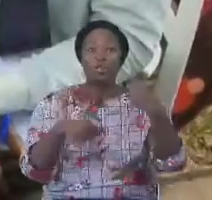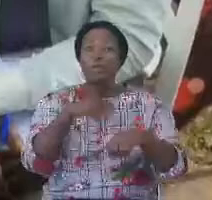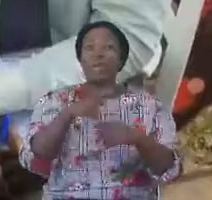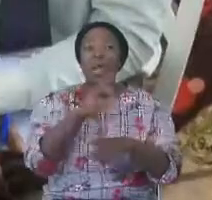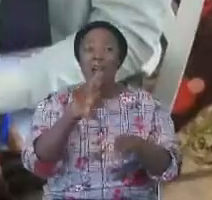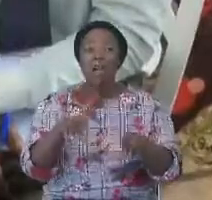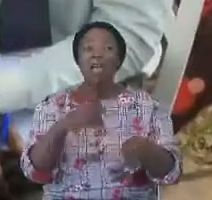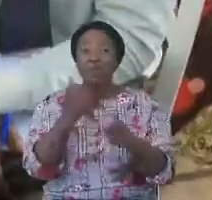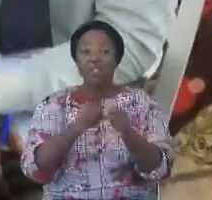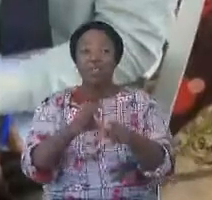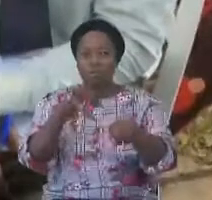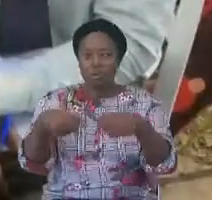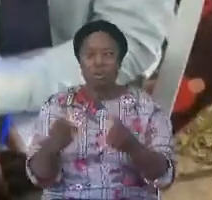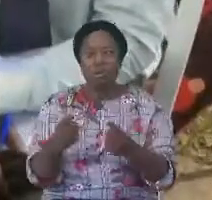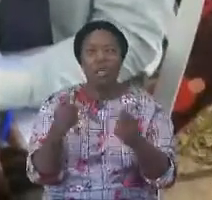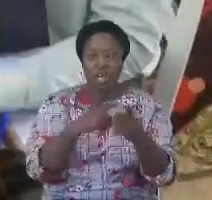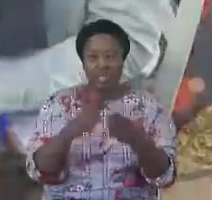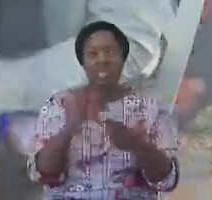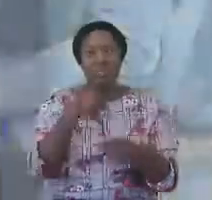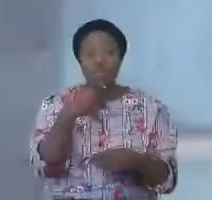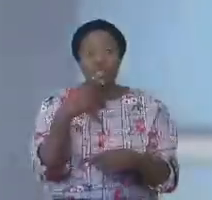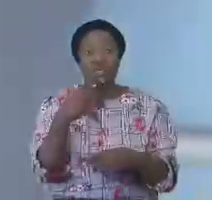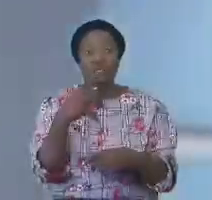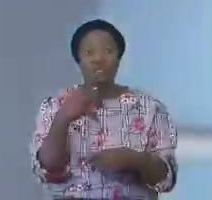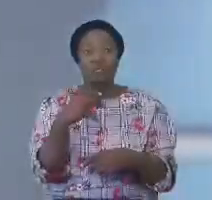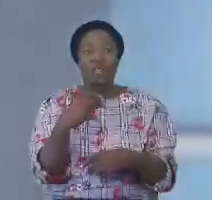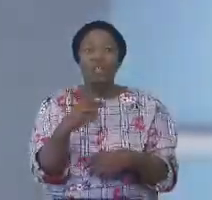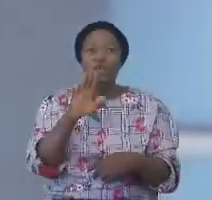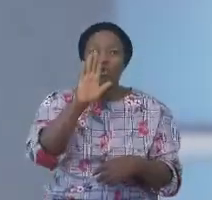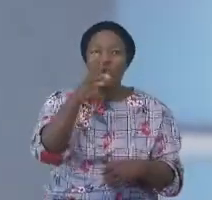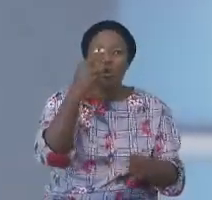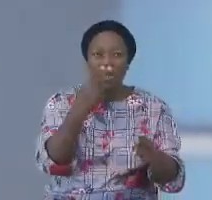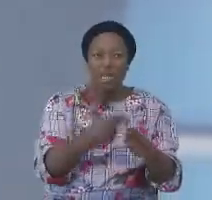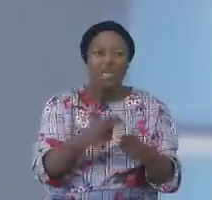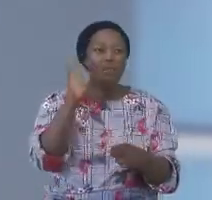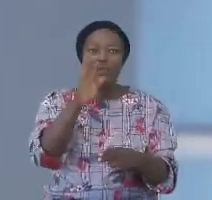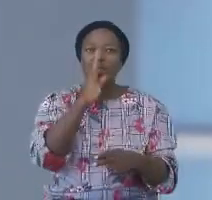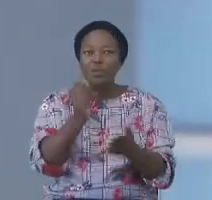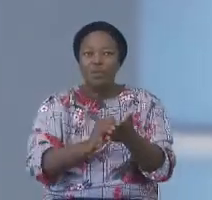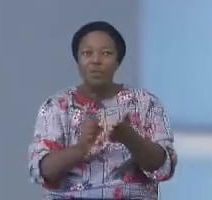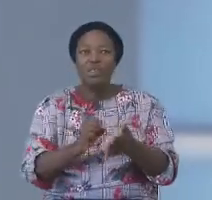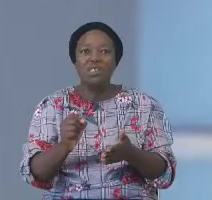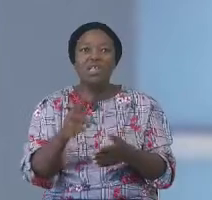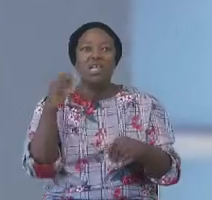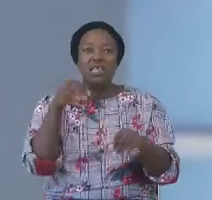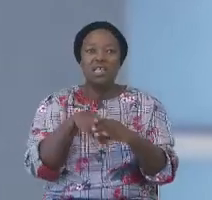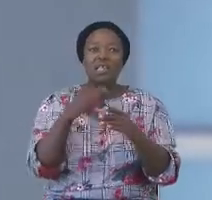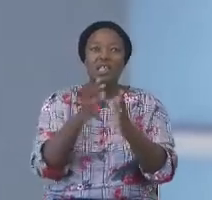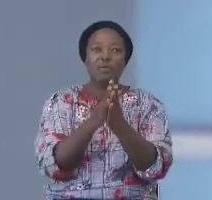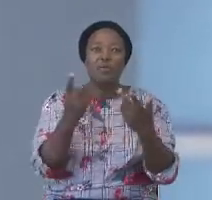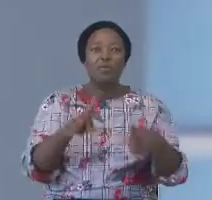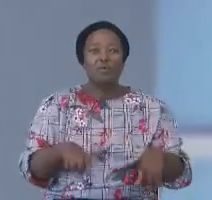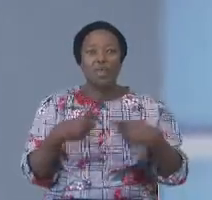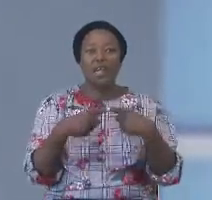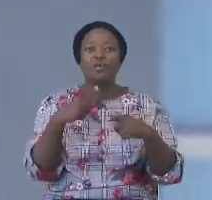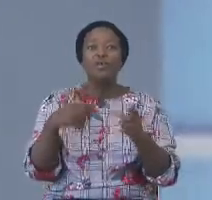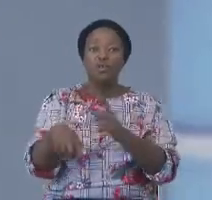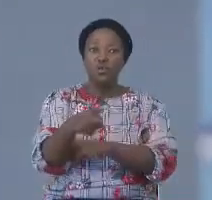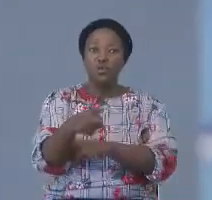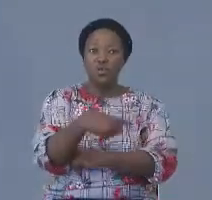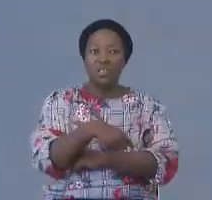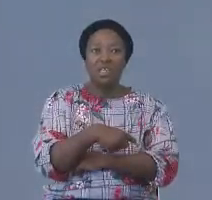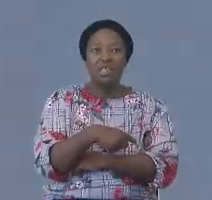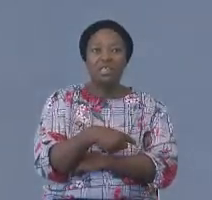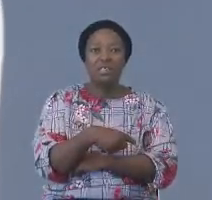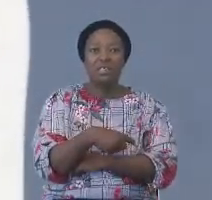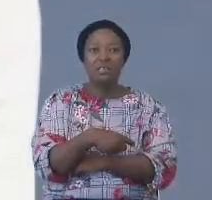say all your sins are gone all the punishment everything gone and then you will say your name